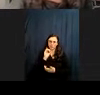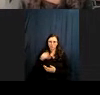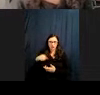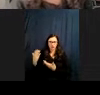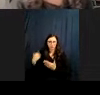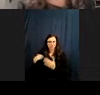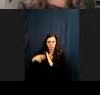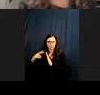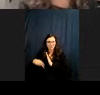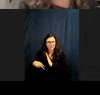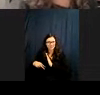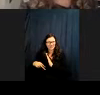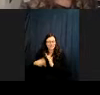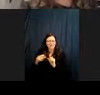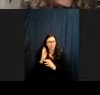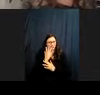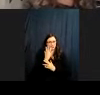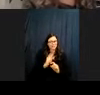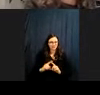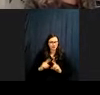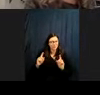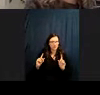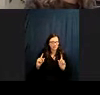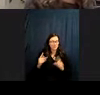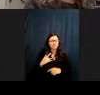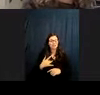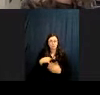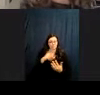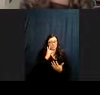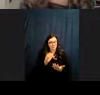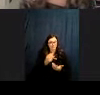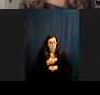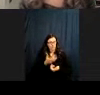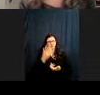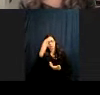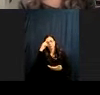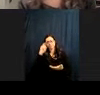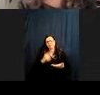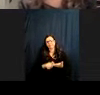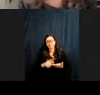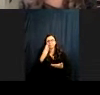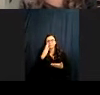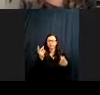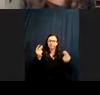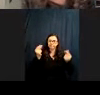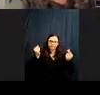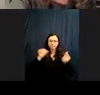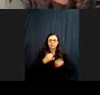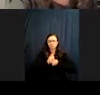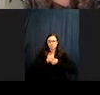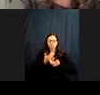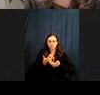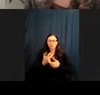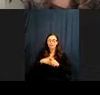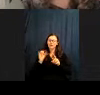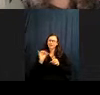read. When usually when we're seeing a poem, we know it's a poem. And so But usually, like